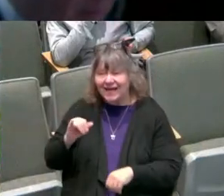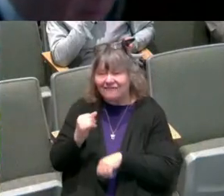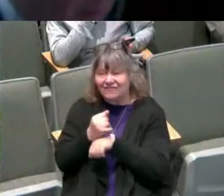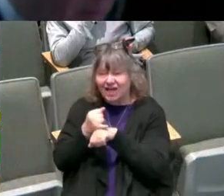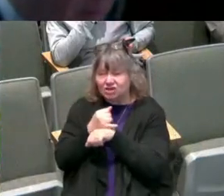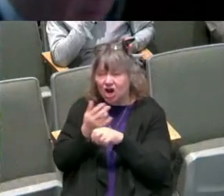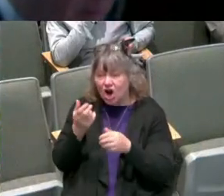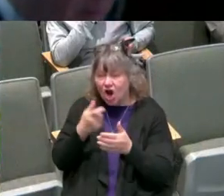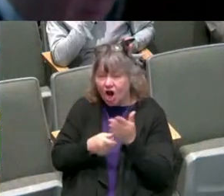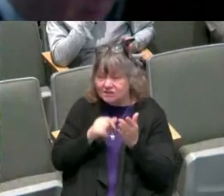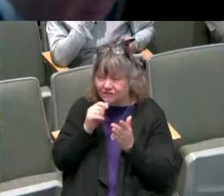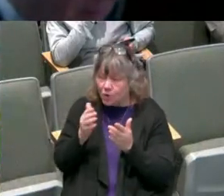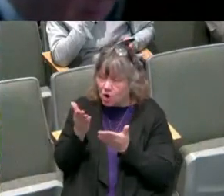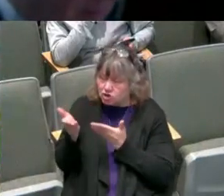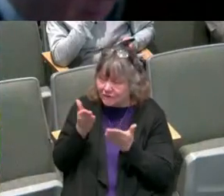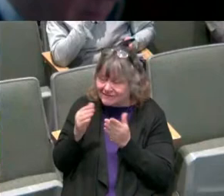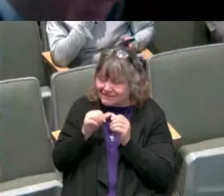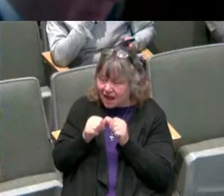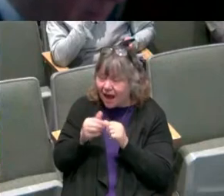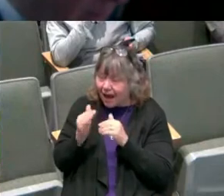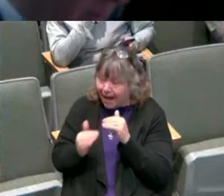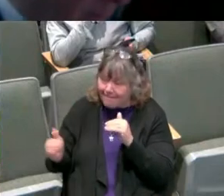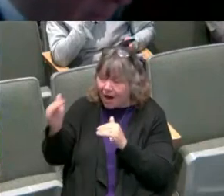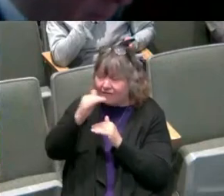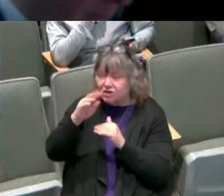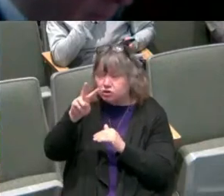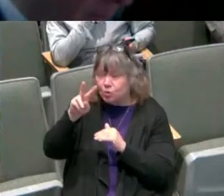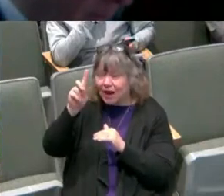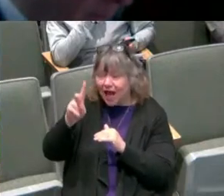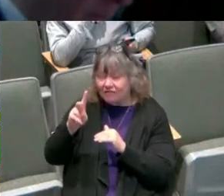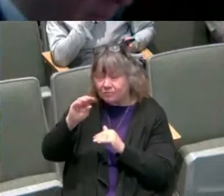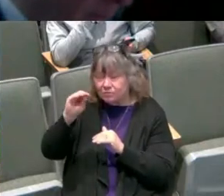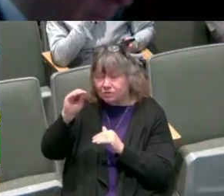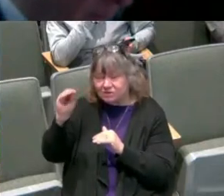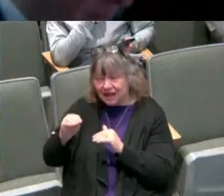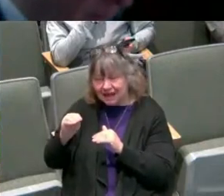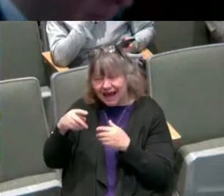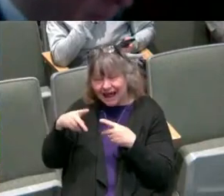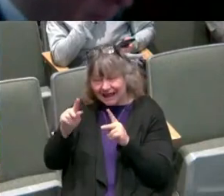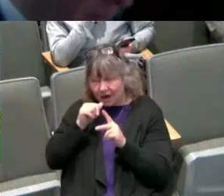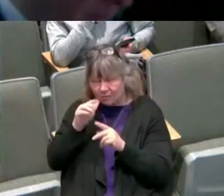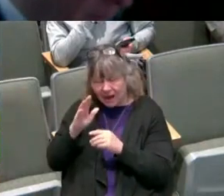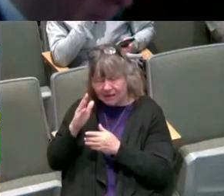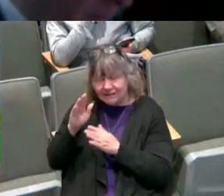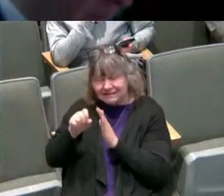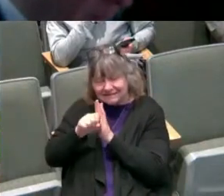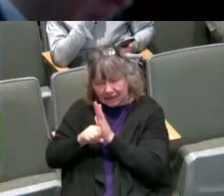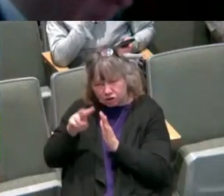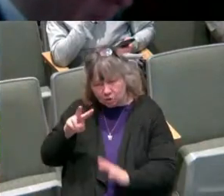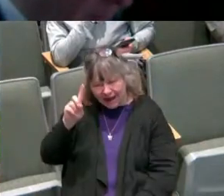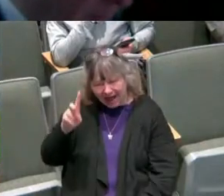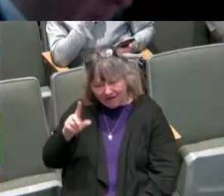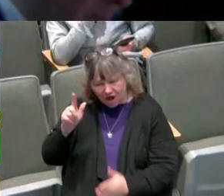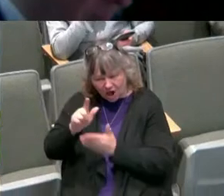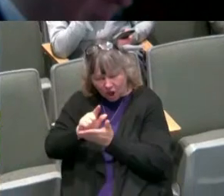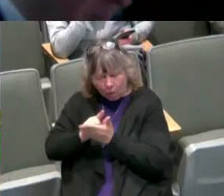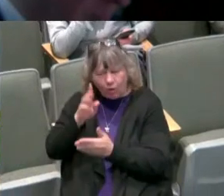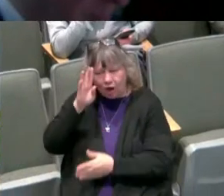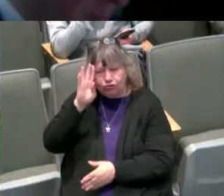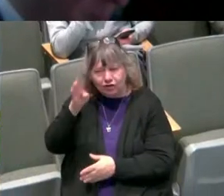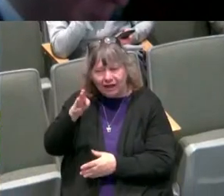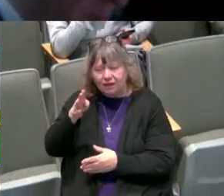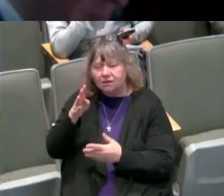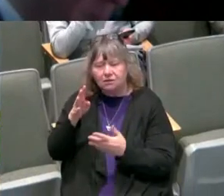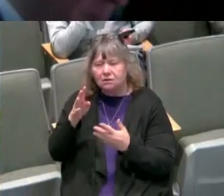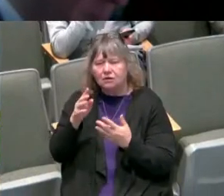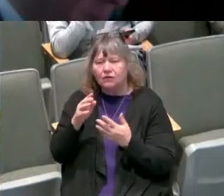providing ongoing services that are above the two and a half percent property tax increase Allowed by the state prop two and a half law will create future budget